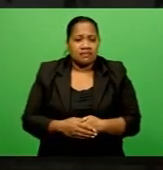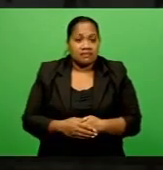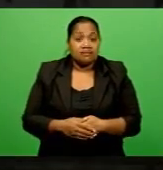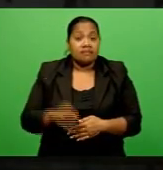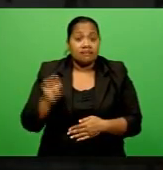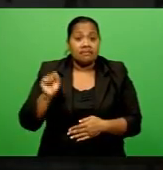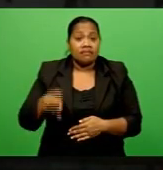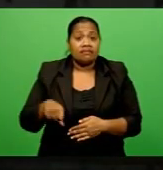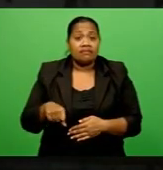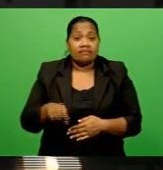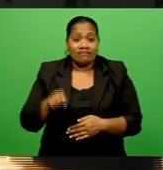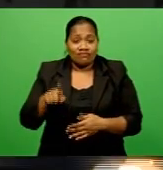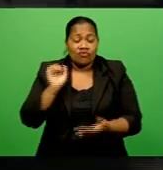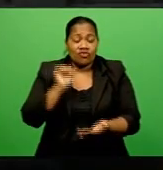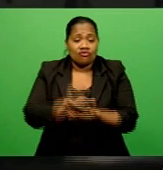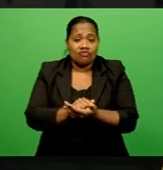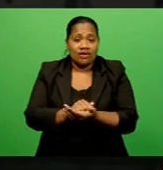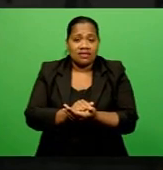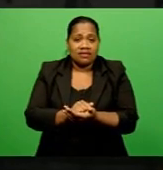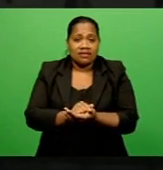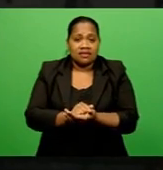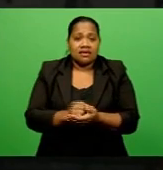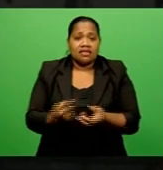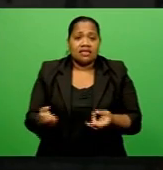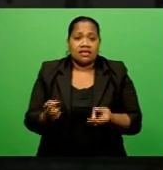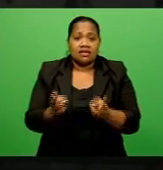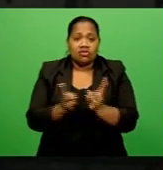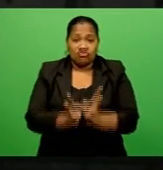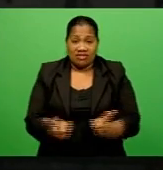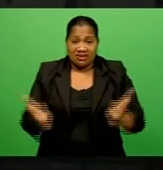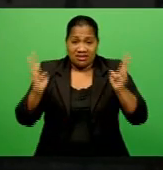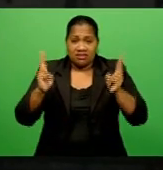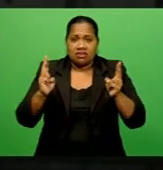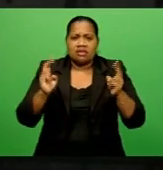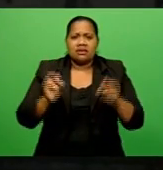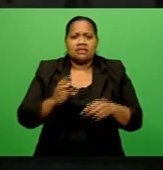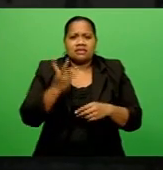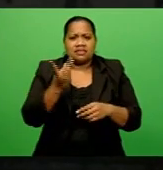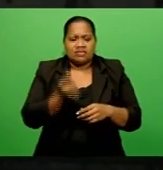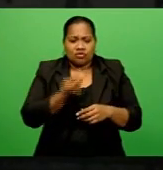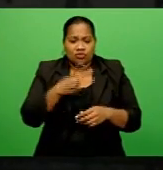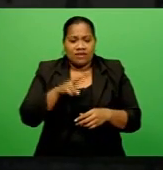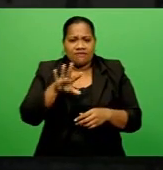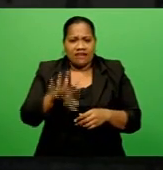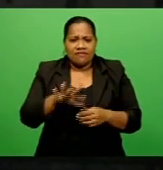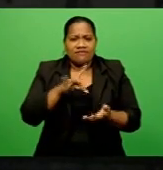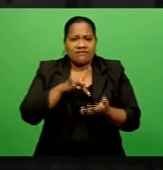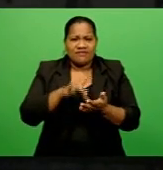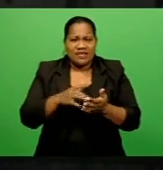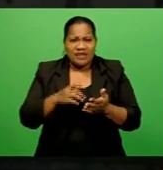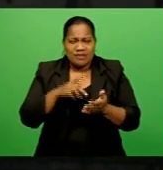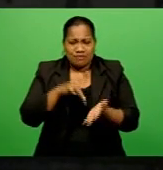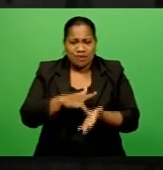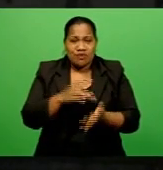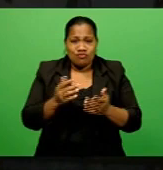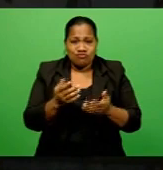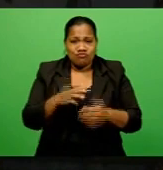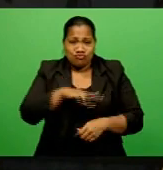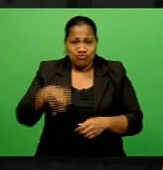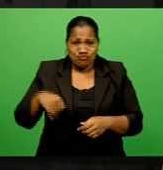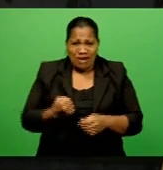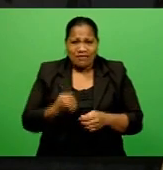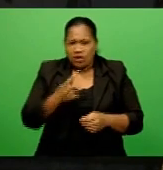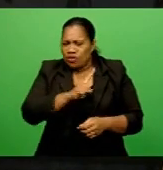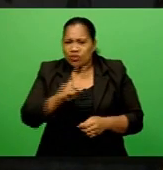Yes, that's definitely right, Edwin. The United Nations has deployed 25 midwives to assist Fijians in these affected